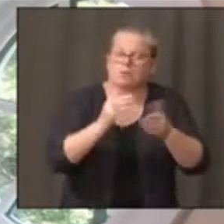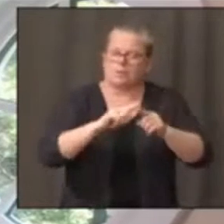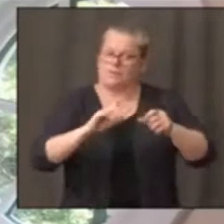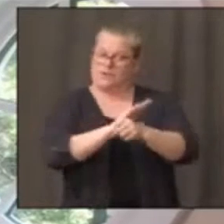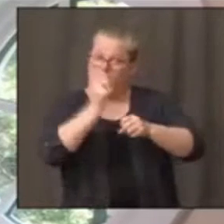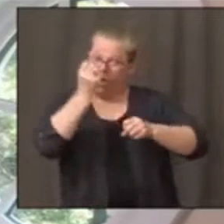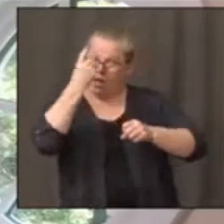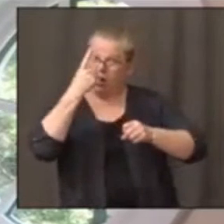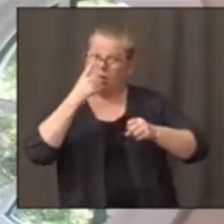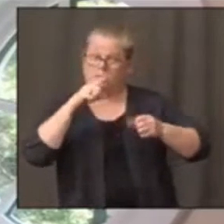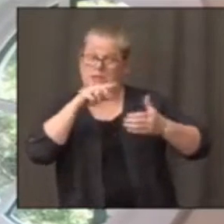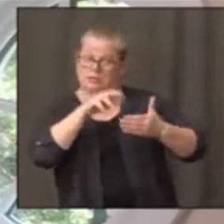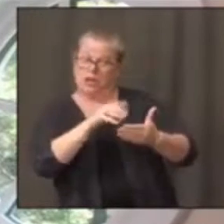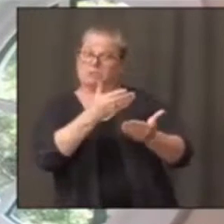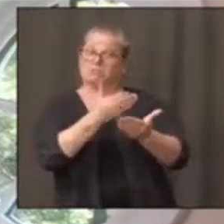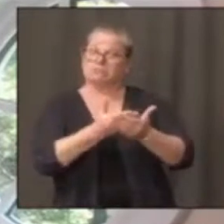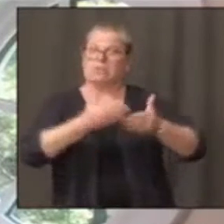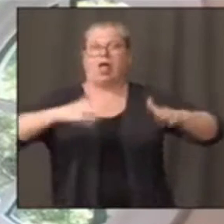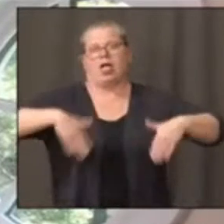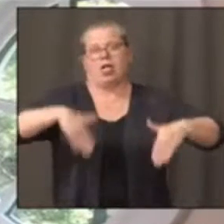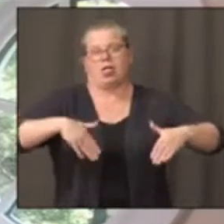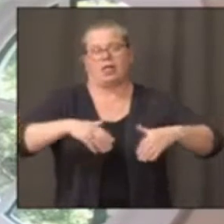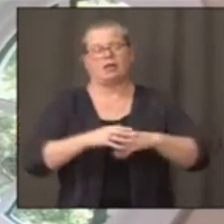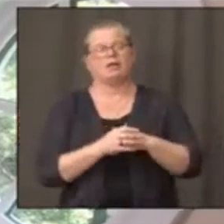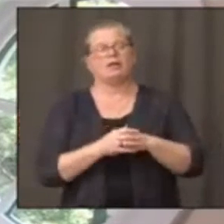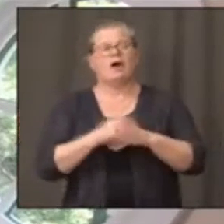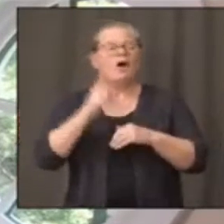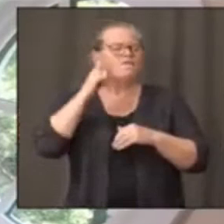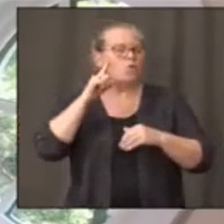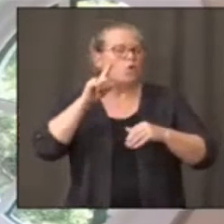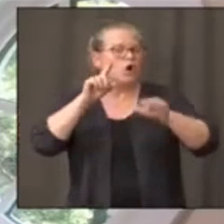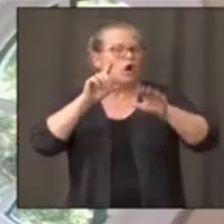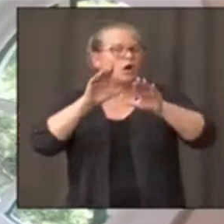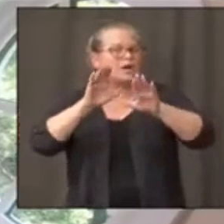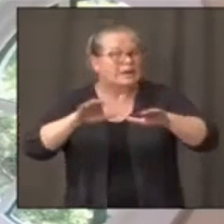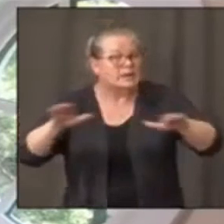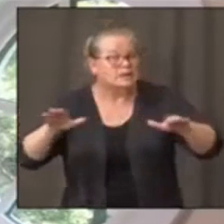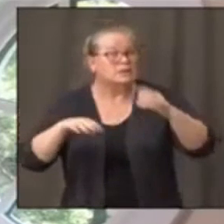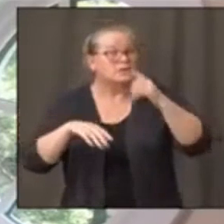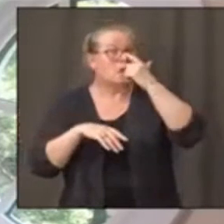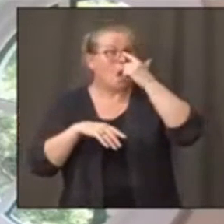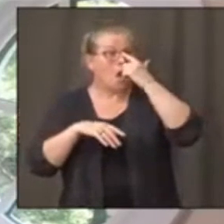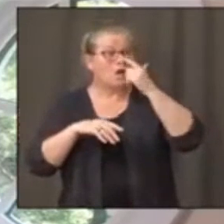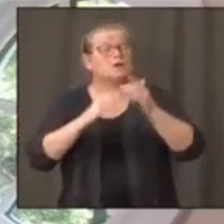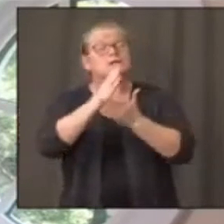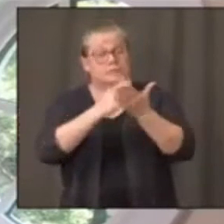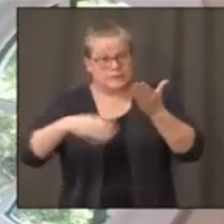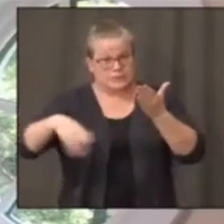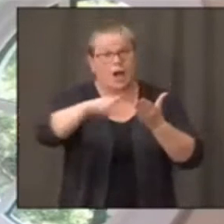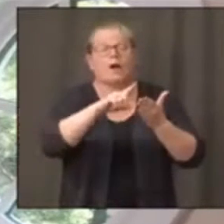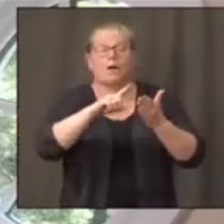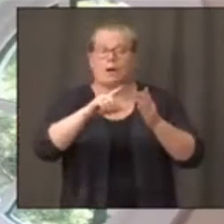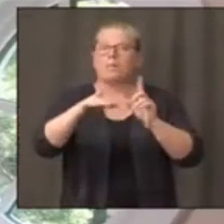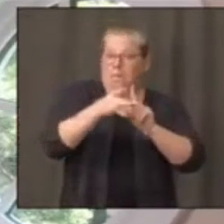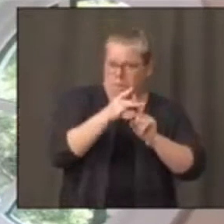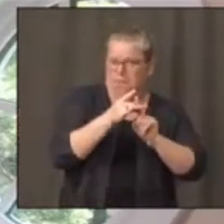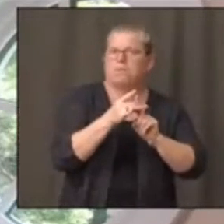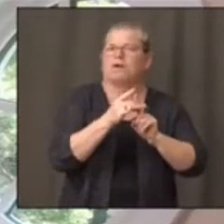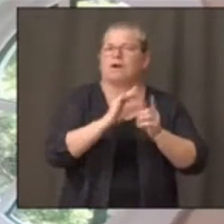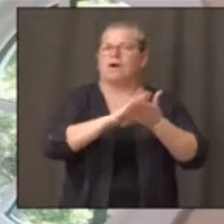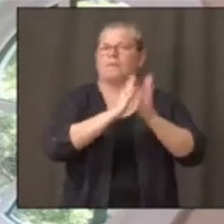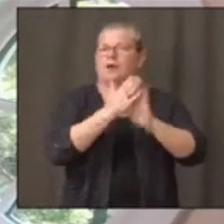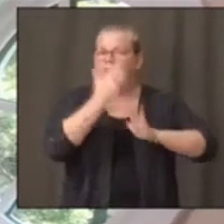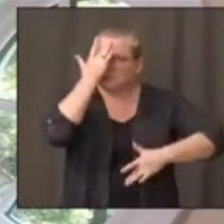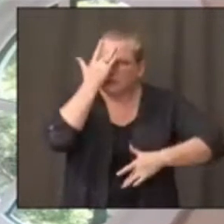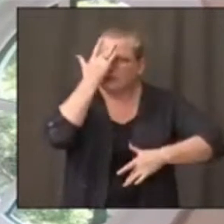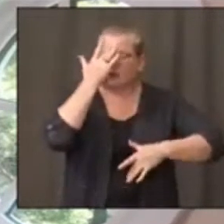evaluating symptomatic COVID in kids, so these were kids who developed the infection and became symptomatic, and there's a lot of data showing